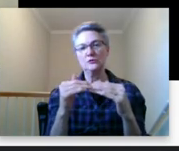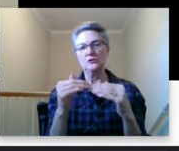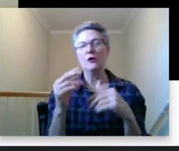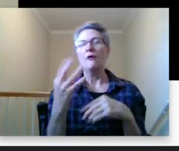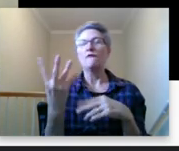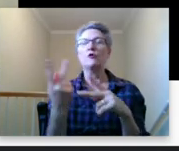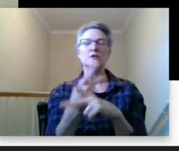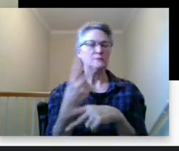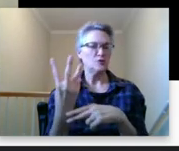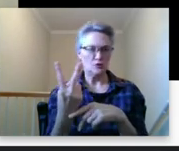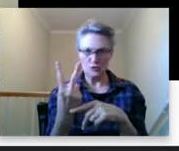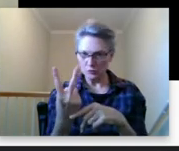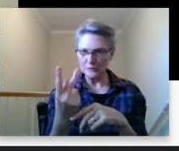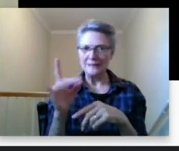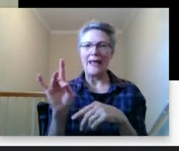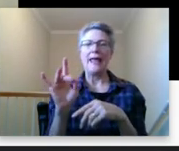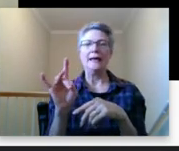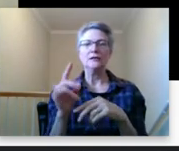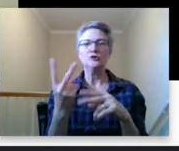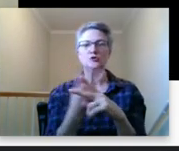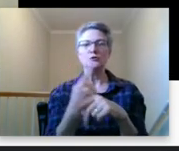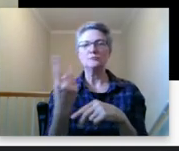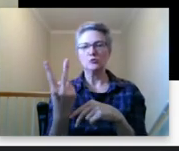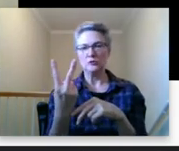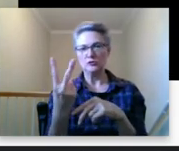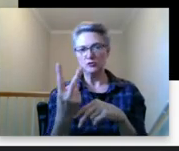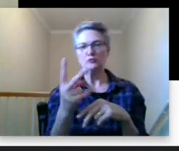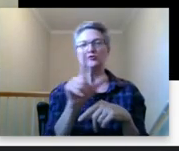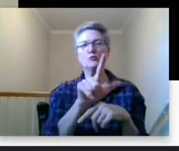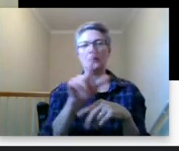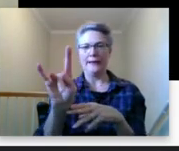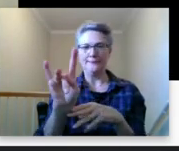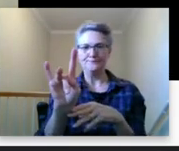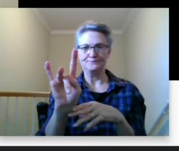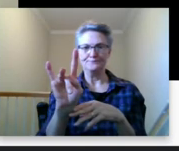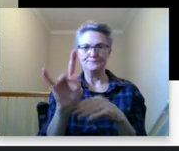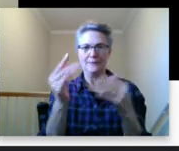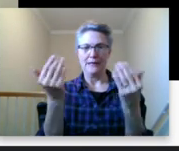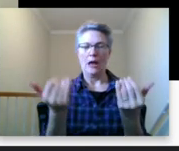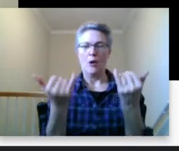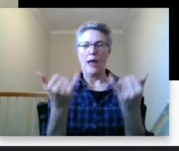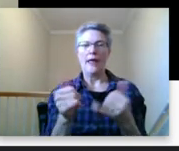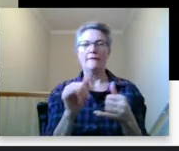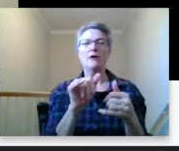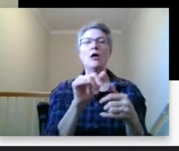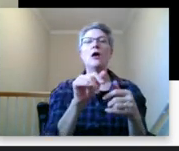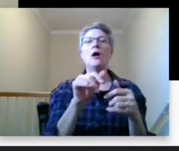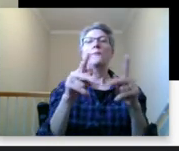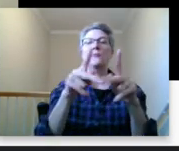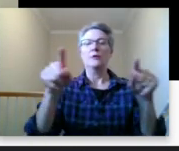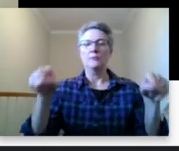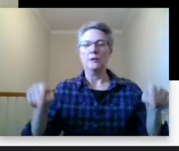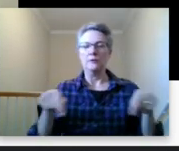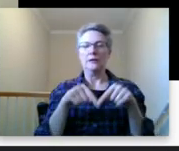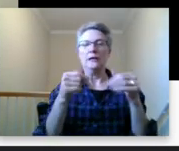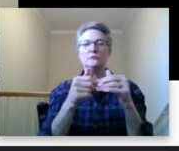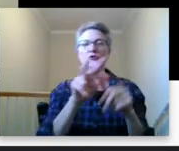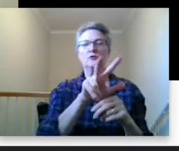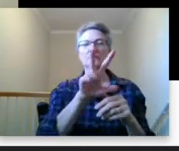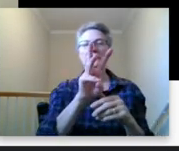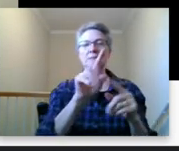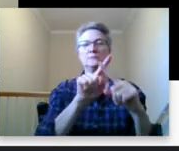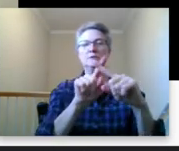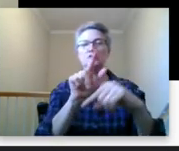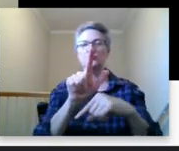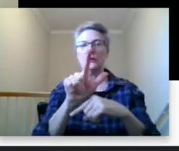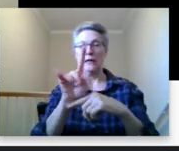8. 2 times 1 is 2, and I would get 28. So now I've got perimeter equals 36 plus 28. If you need